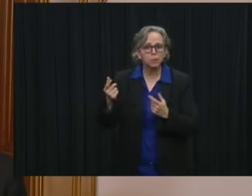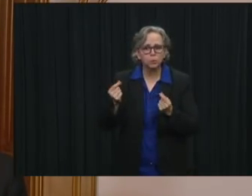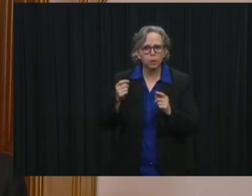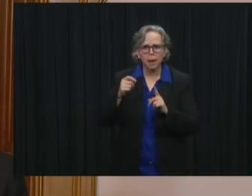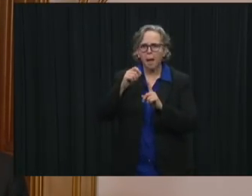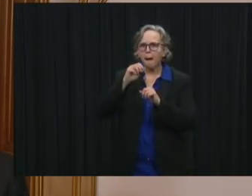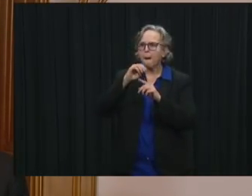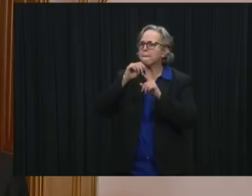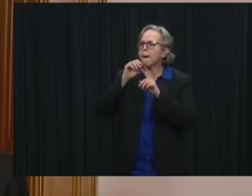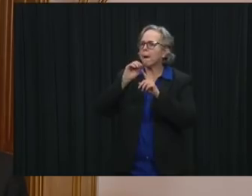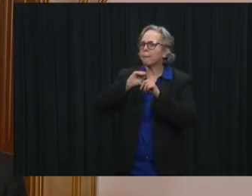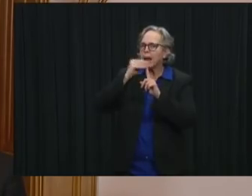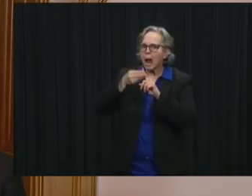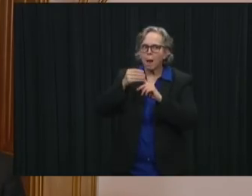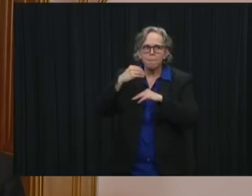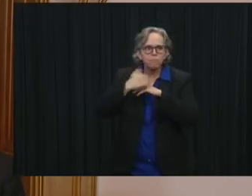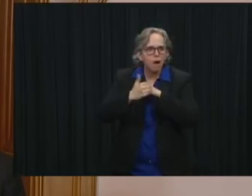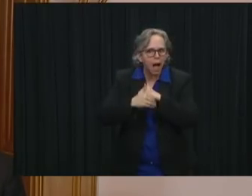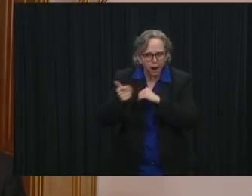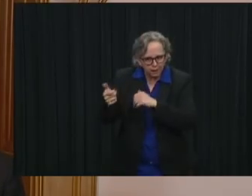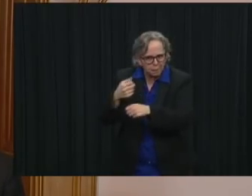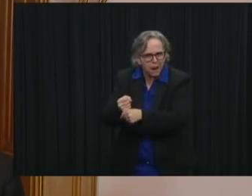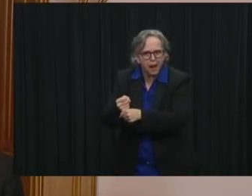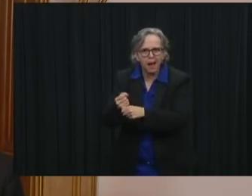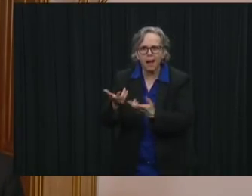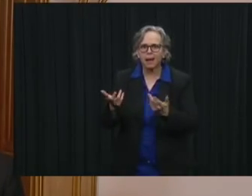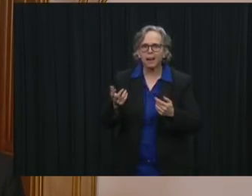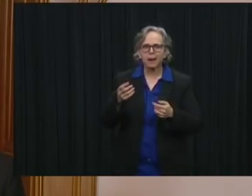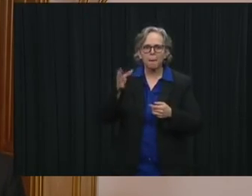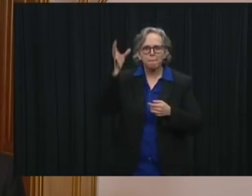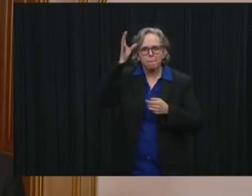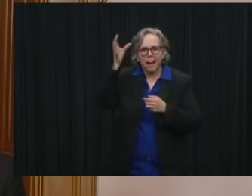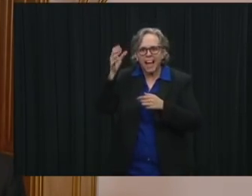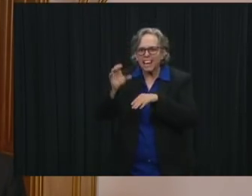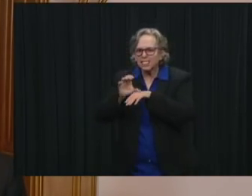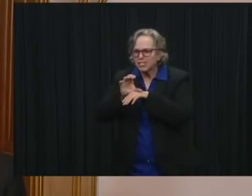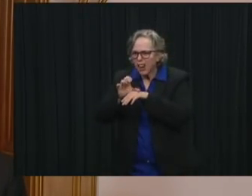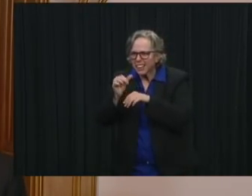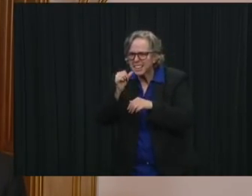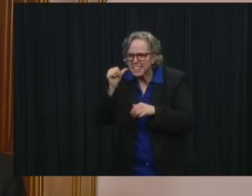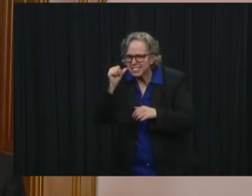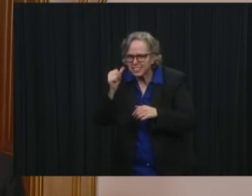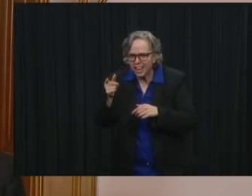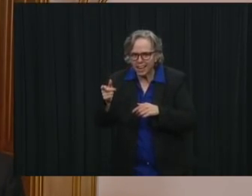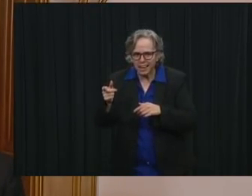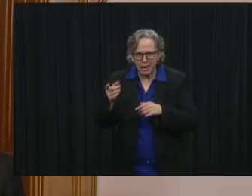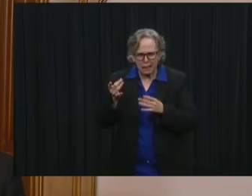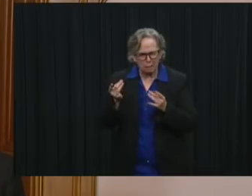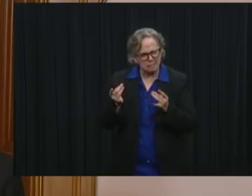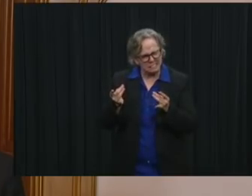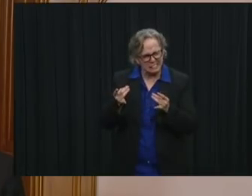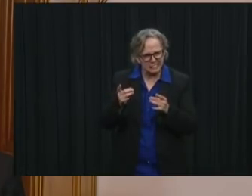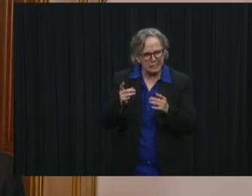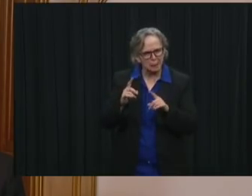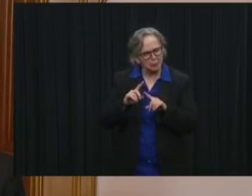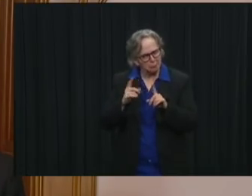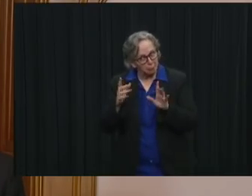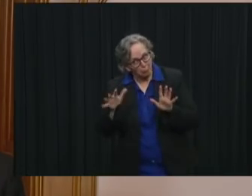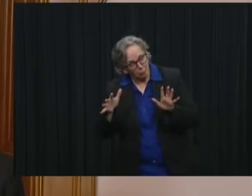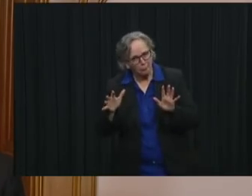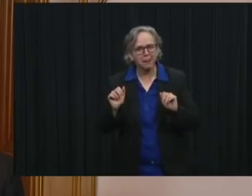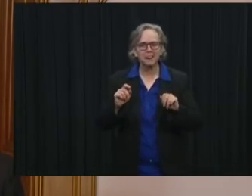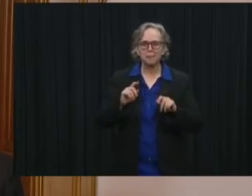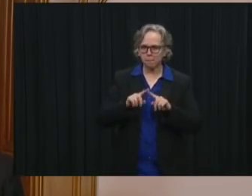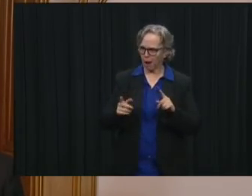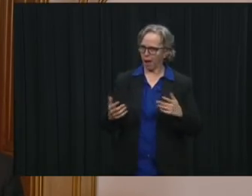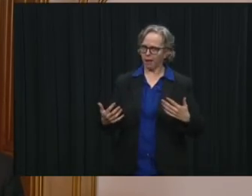little sticky, he said, and he needs a little more training on that. But think about what it's going to be like for